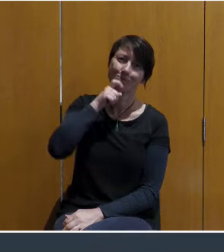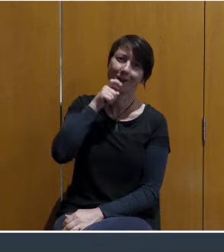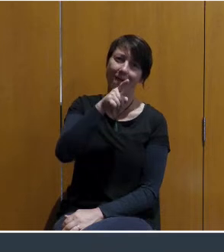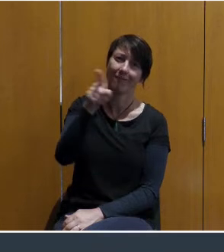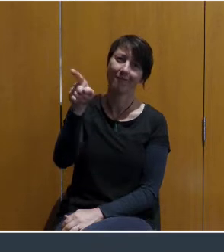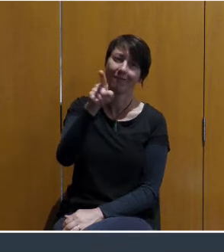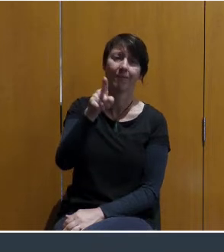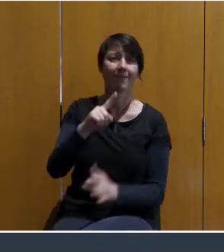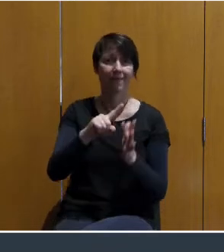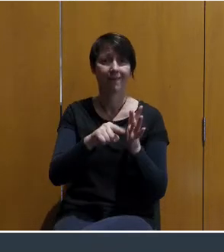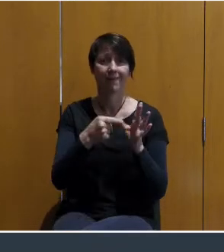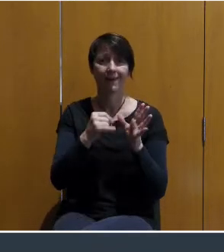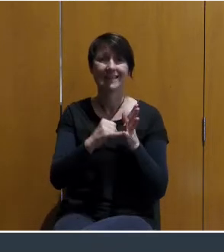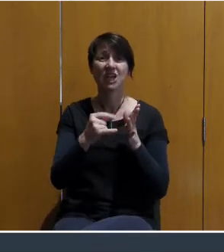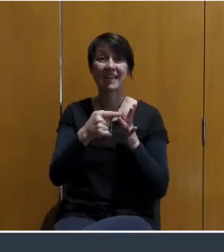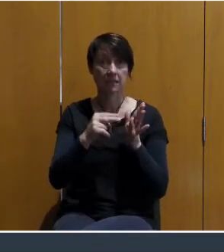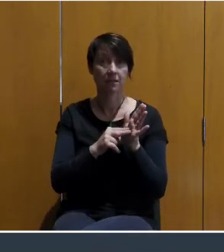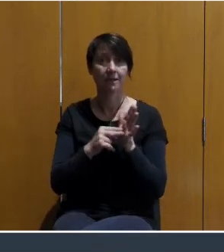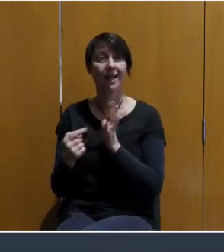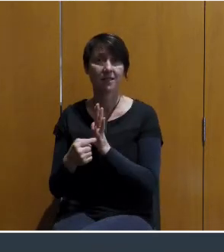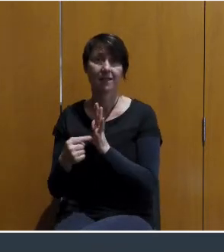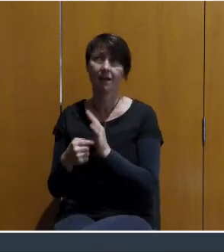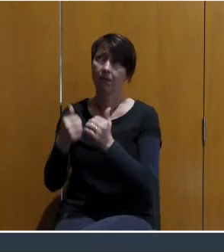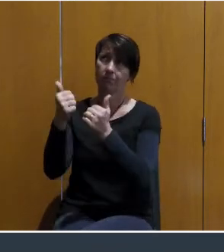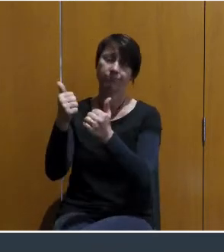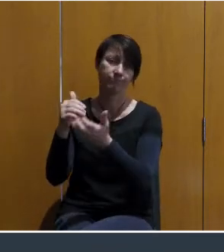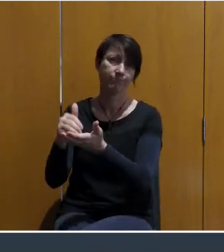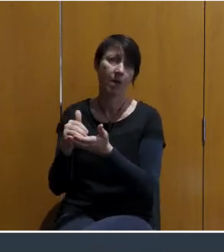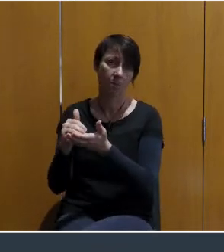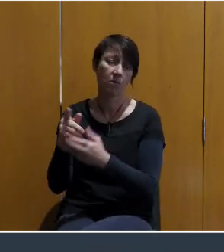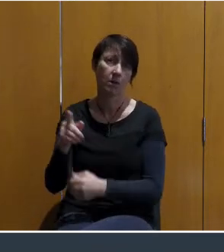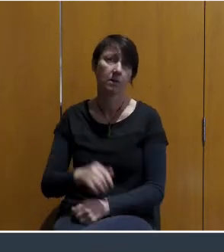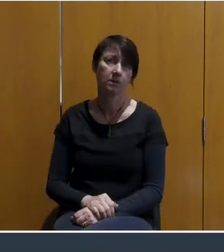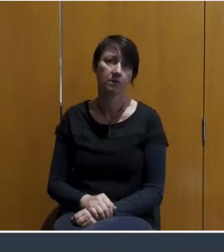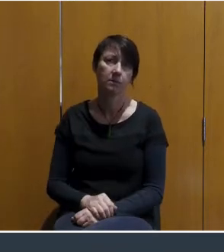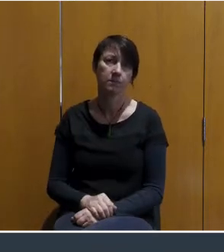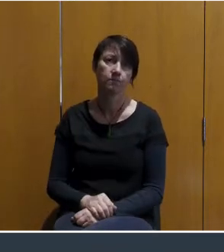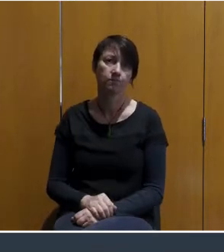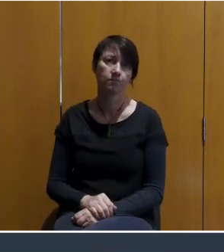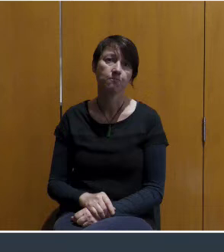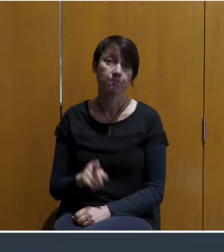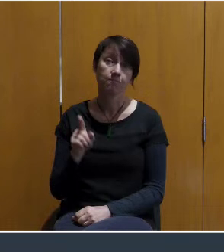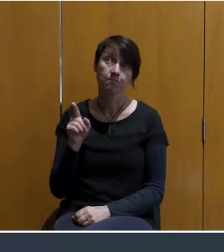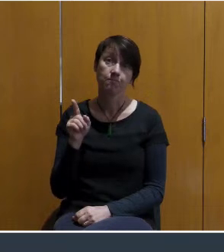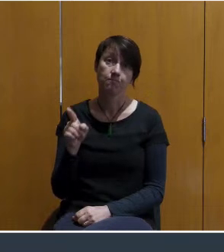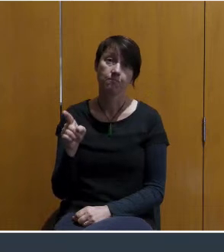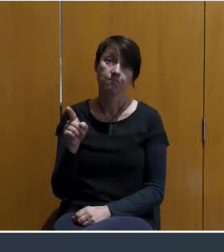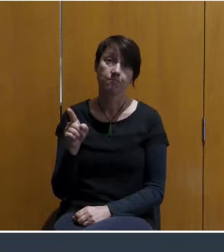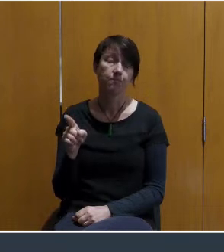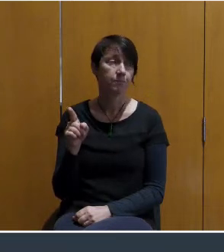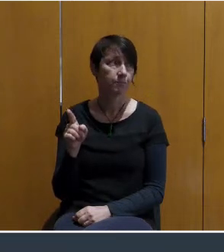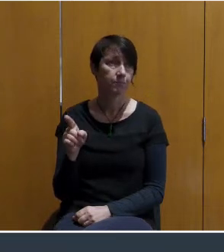Tickner, in particular, has been really helpful, and he's put three or four